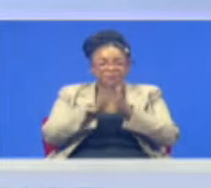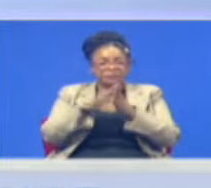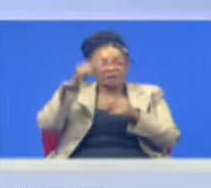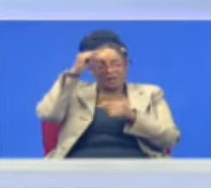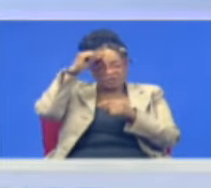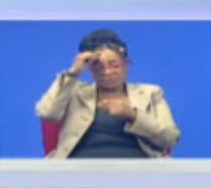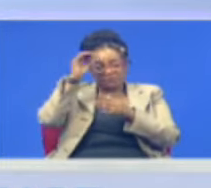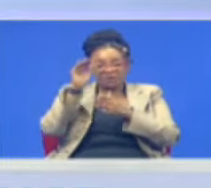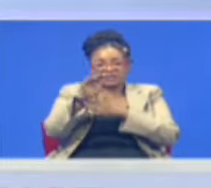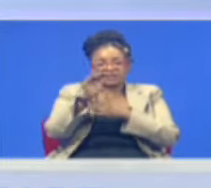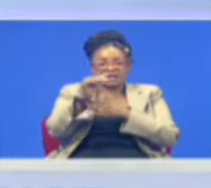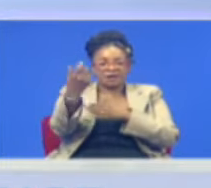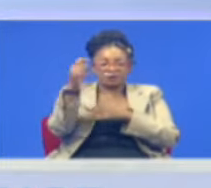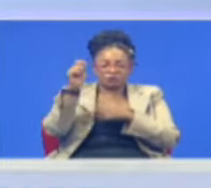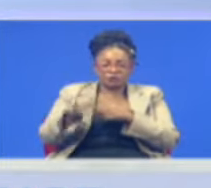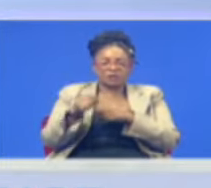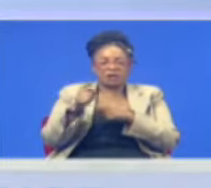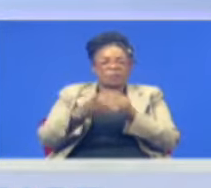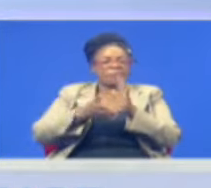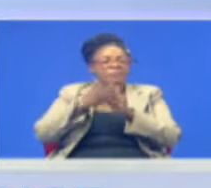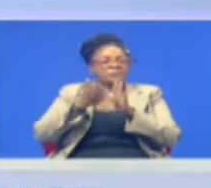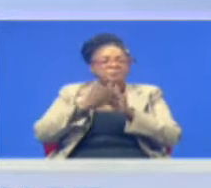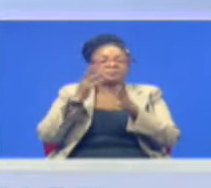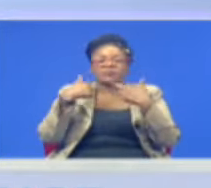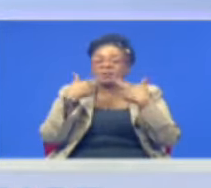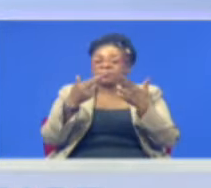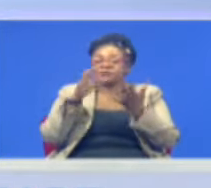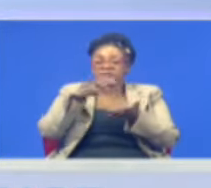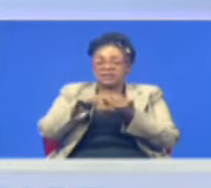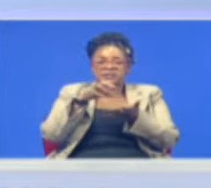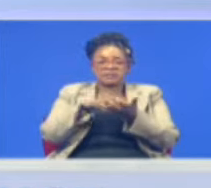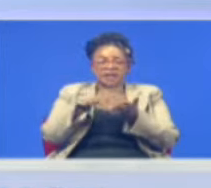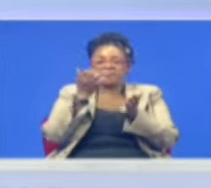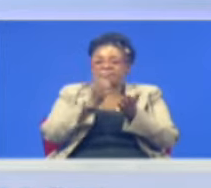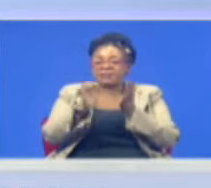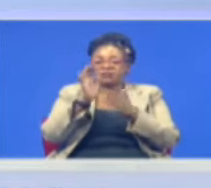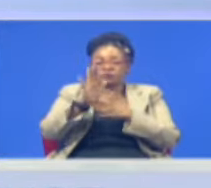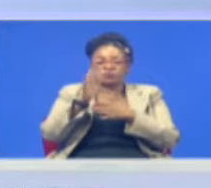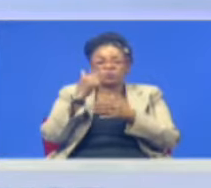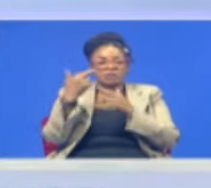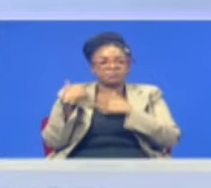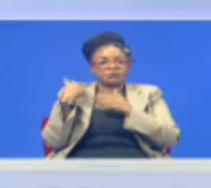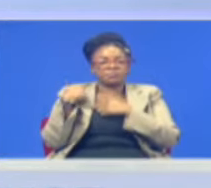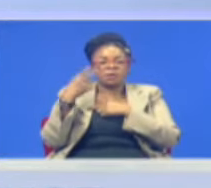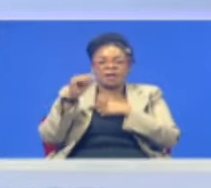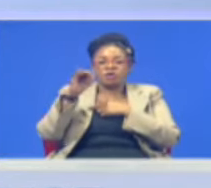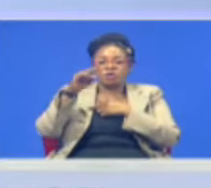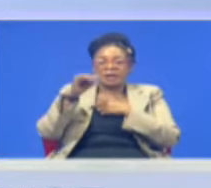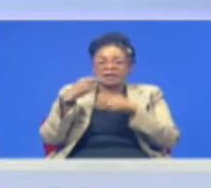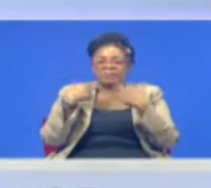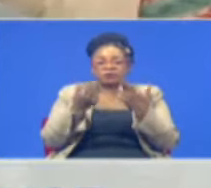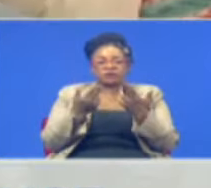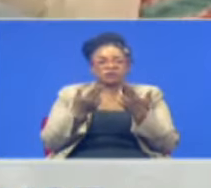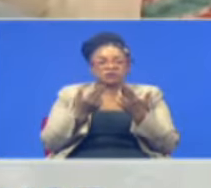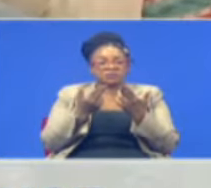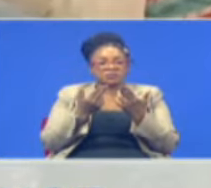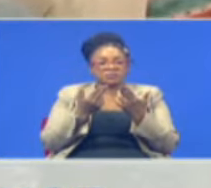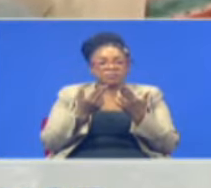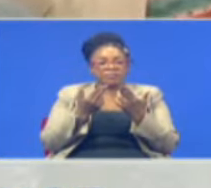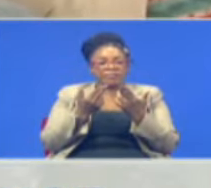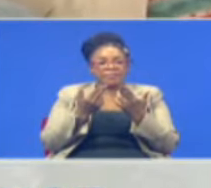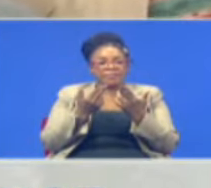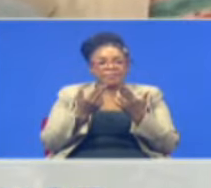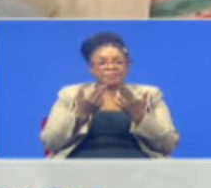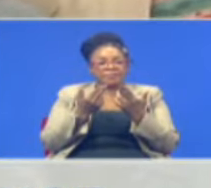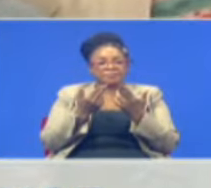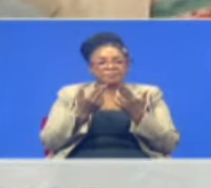on the judiciary to expedite reported cases and punish the culprits. Naoma Sampao reports. In